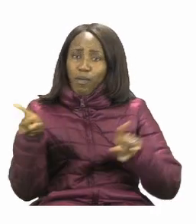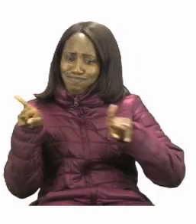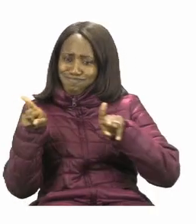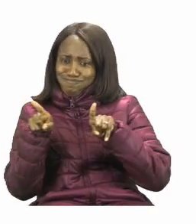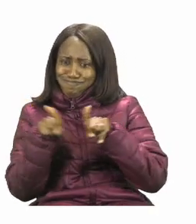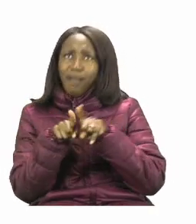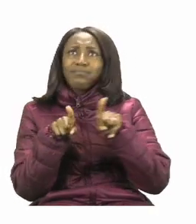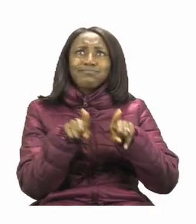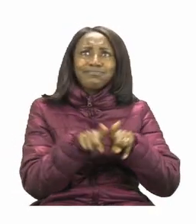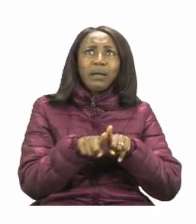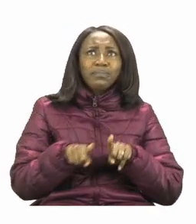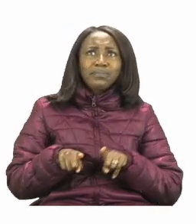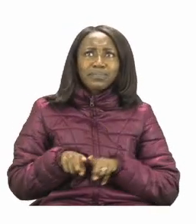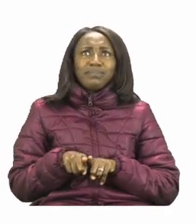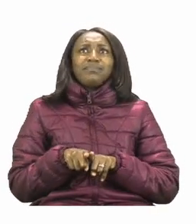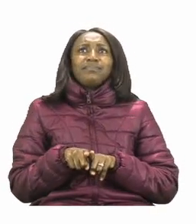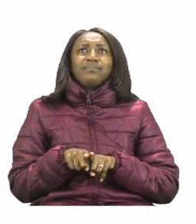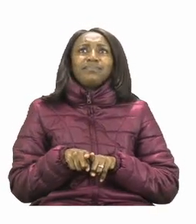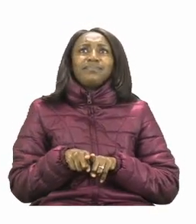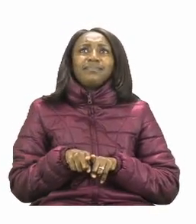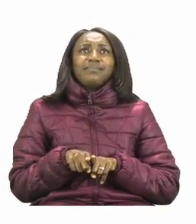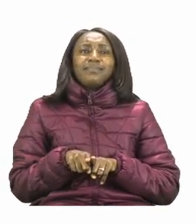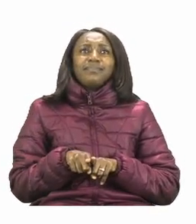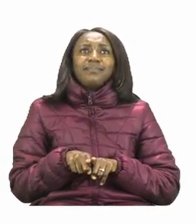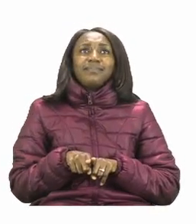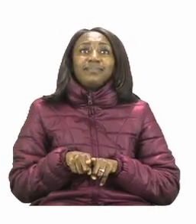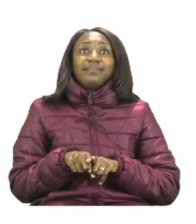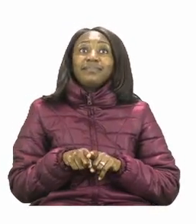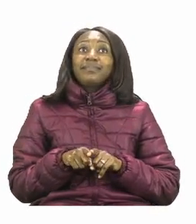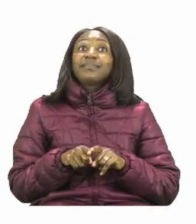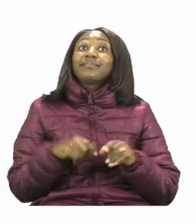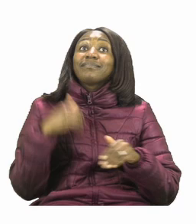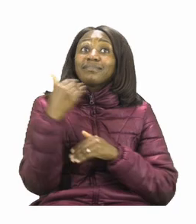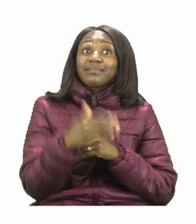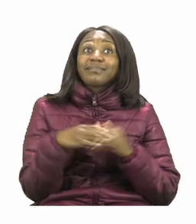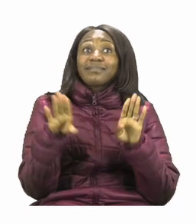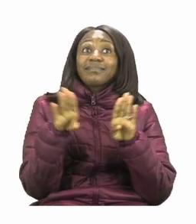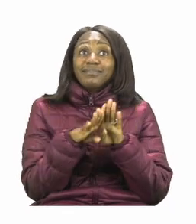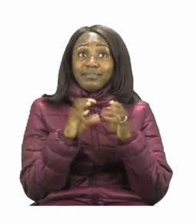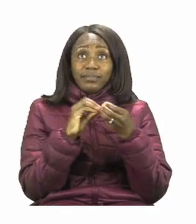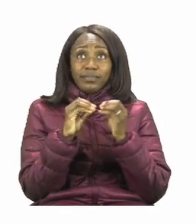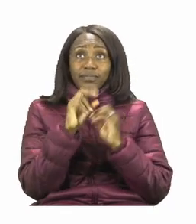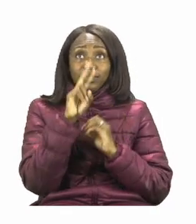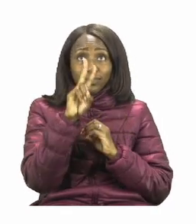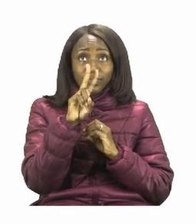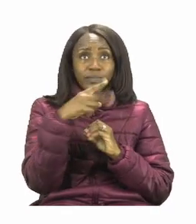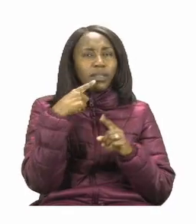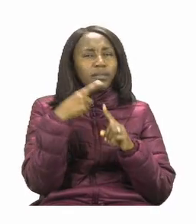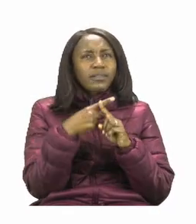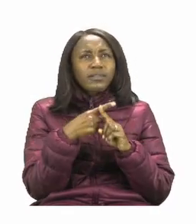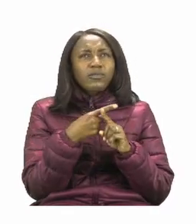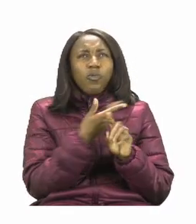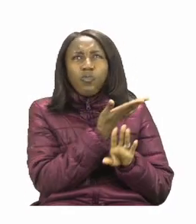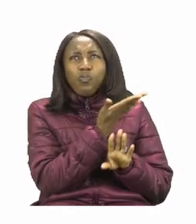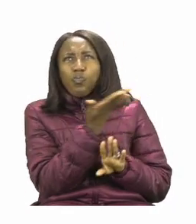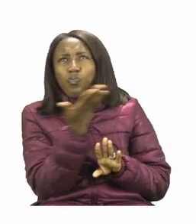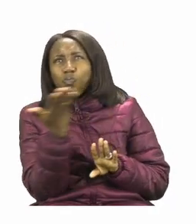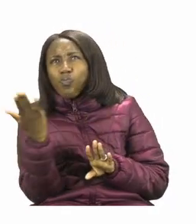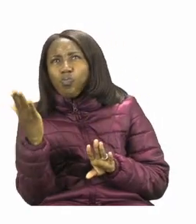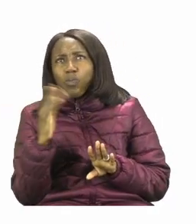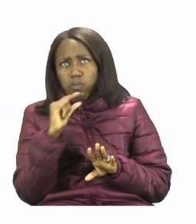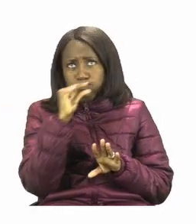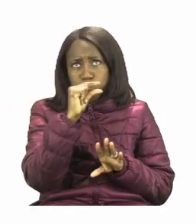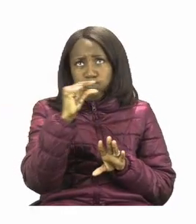size. After that, you move on to number 2, which says color all the words that